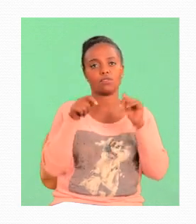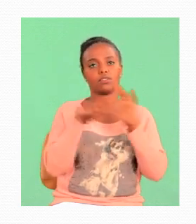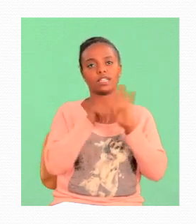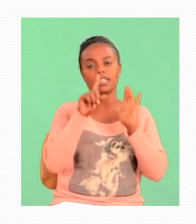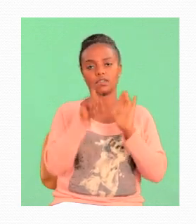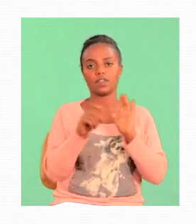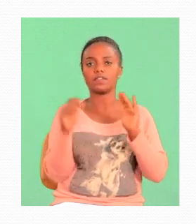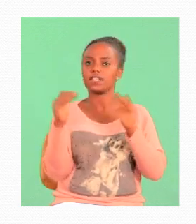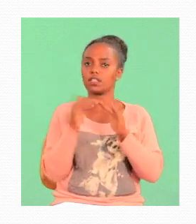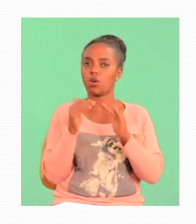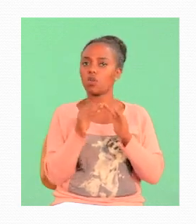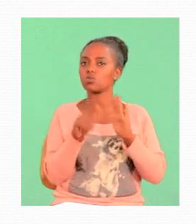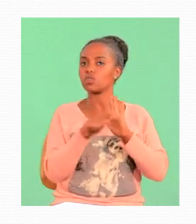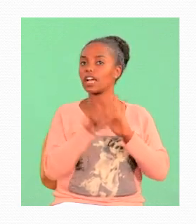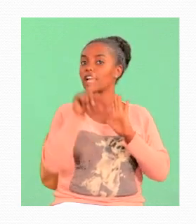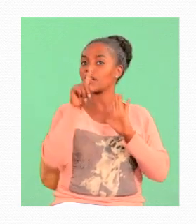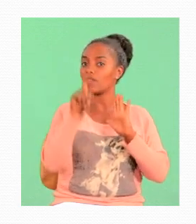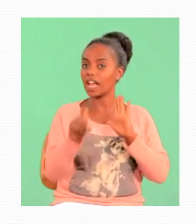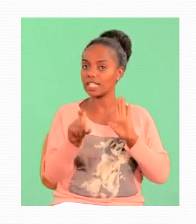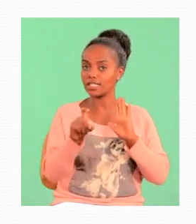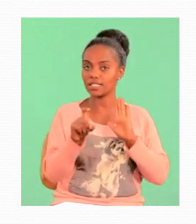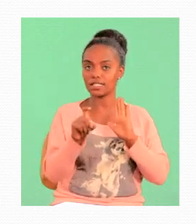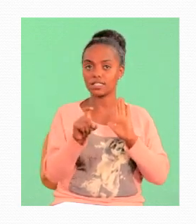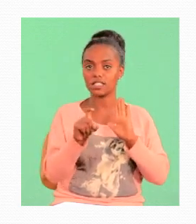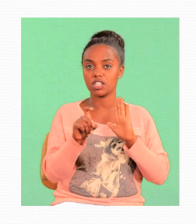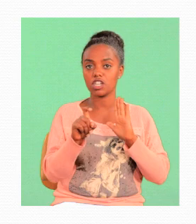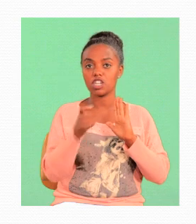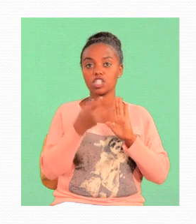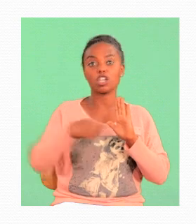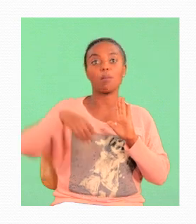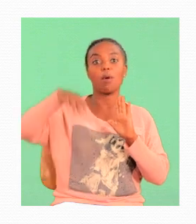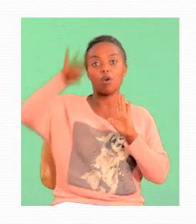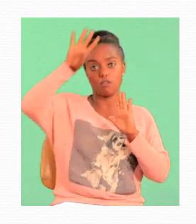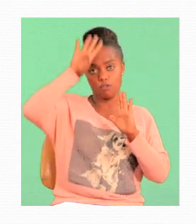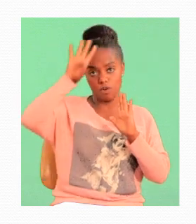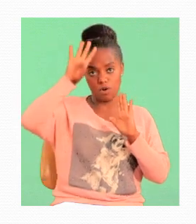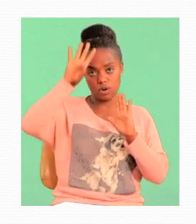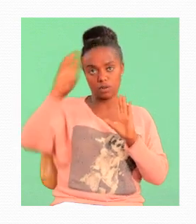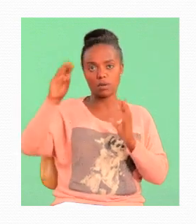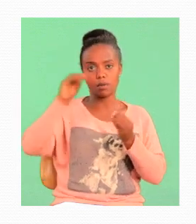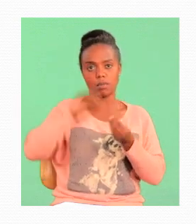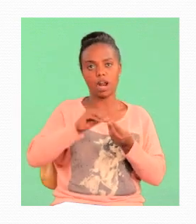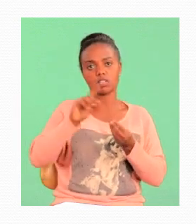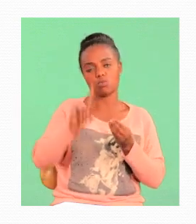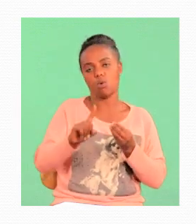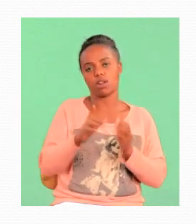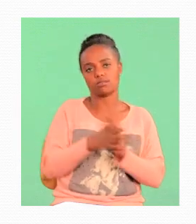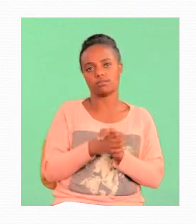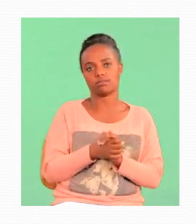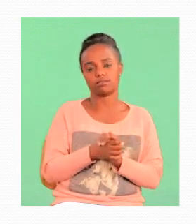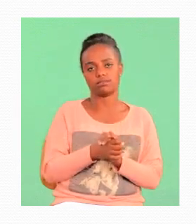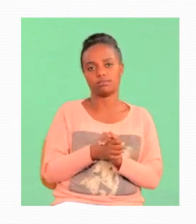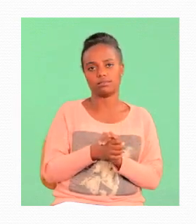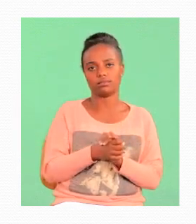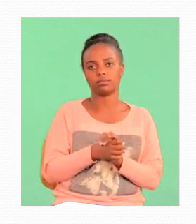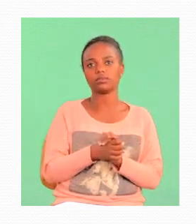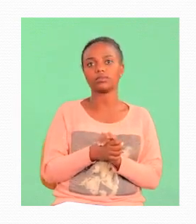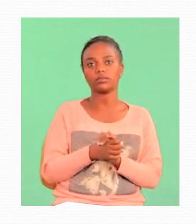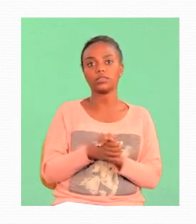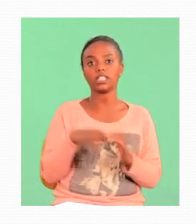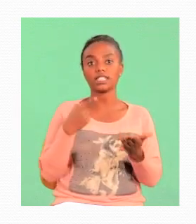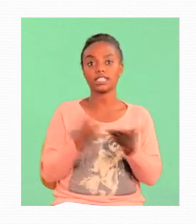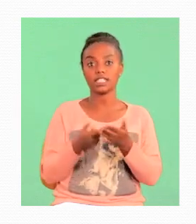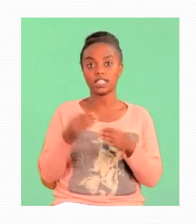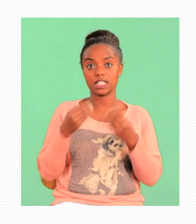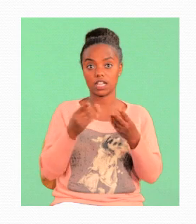equal to negative x the power of 4 plus 1. So this